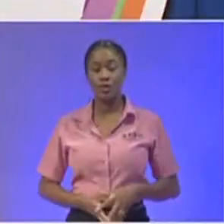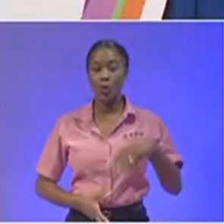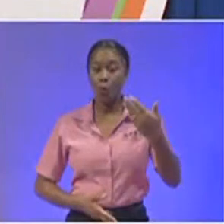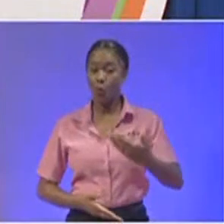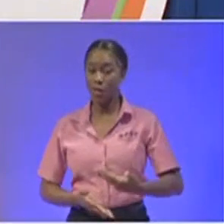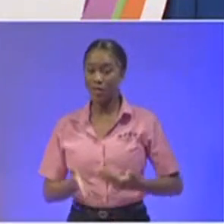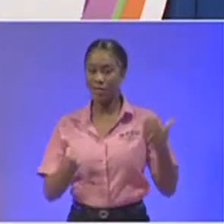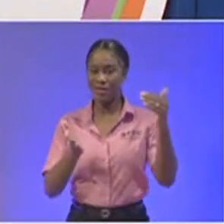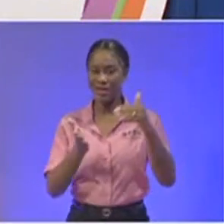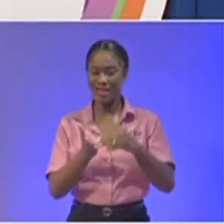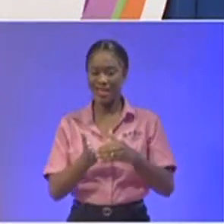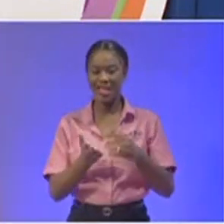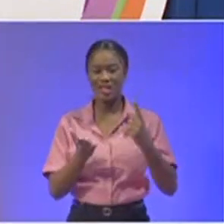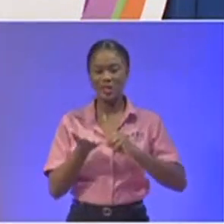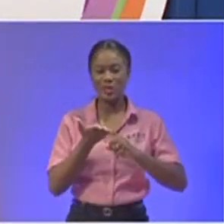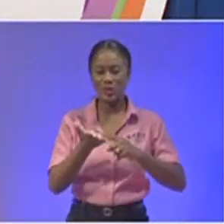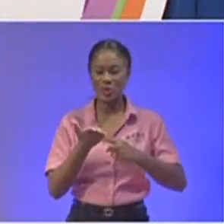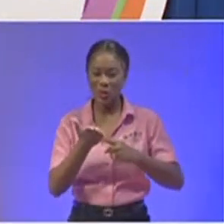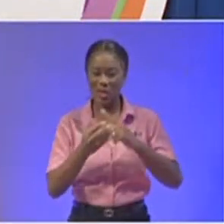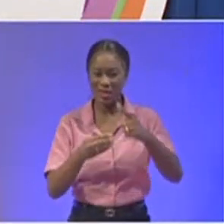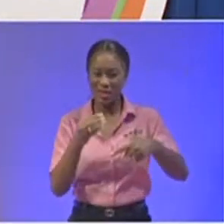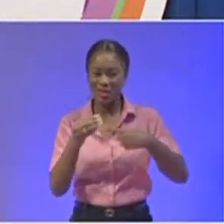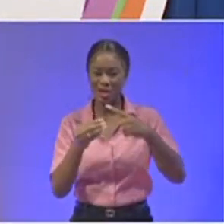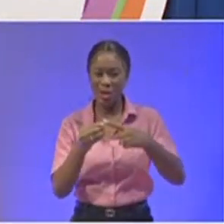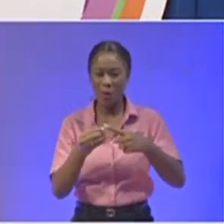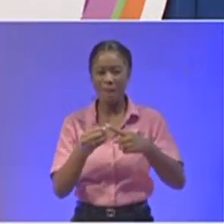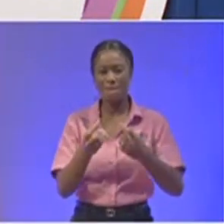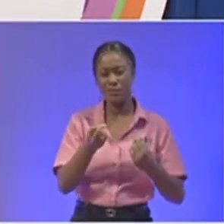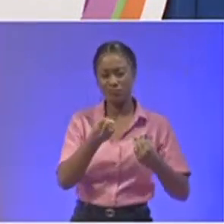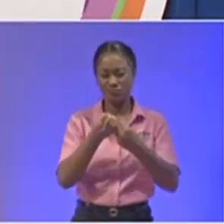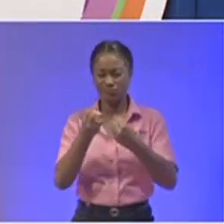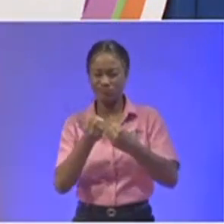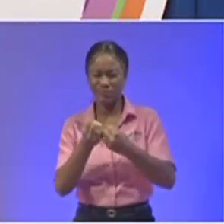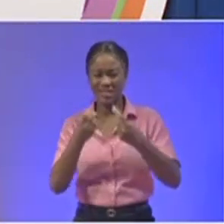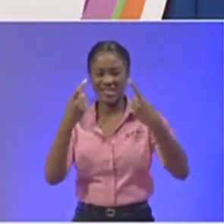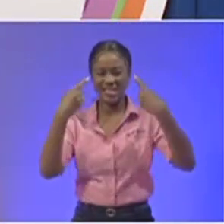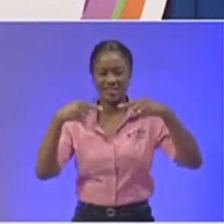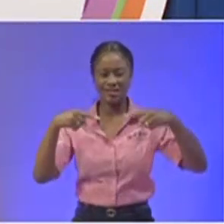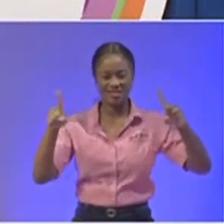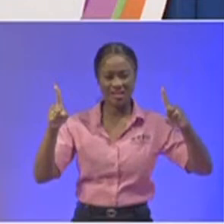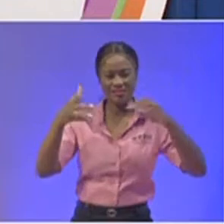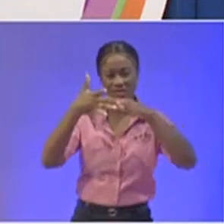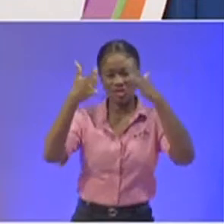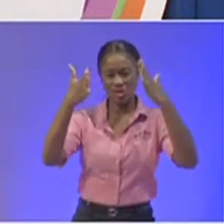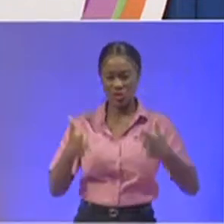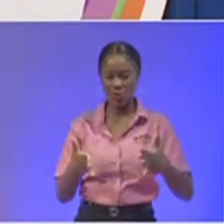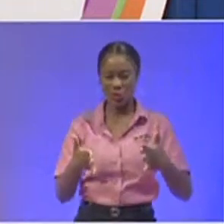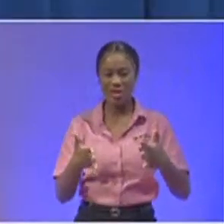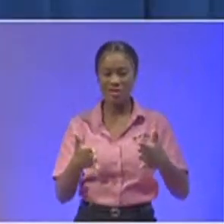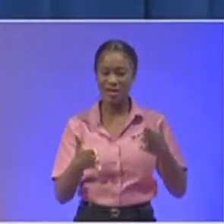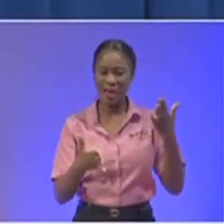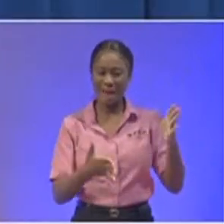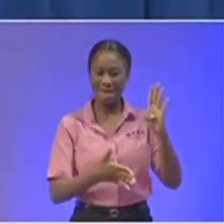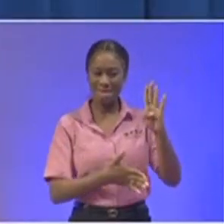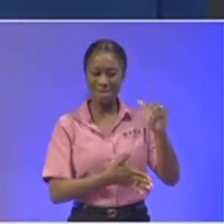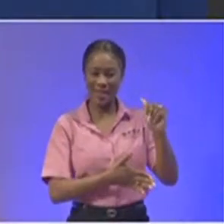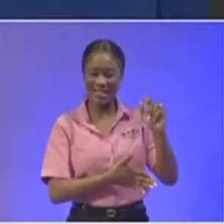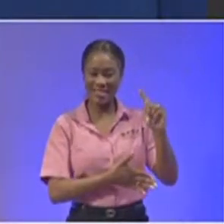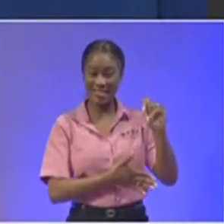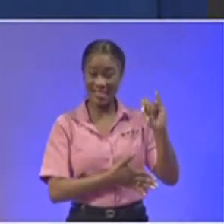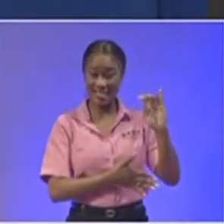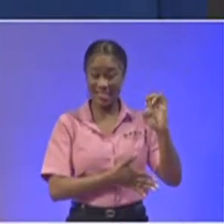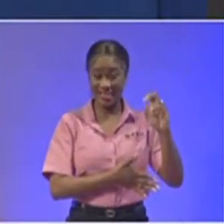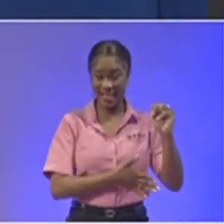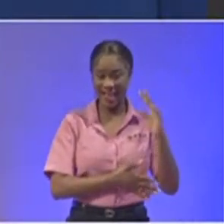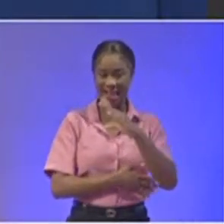Welcome back. We are discussing enabling a successful student. We're doing so with Dr. Skerritt and Ms. Bastian. And we